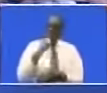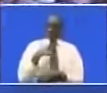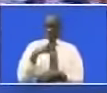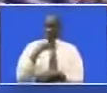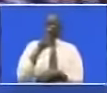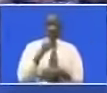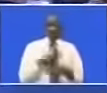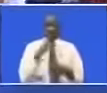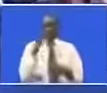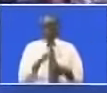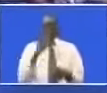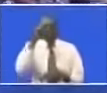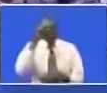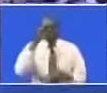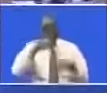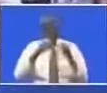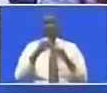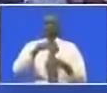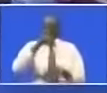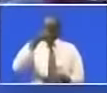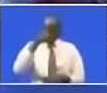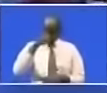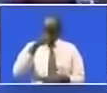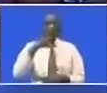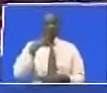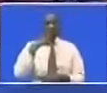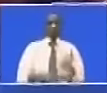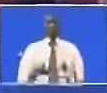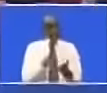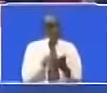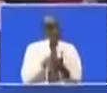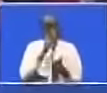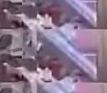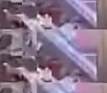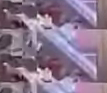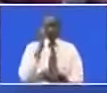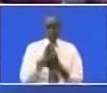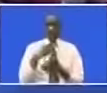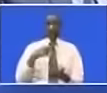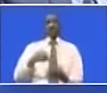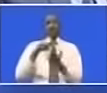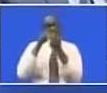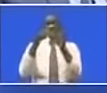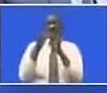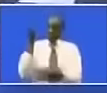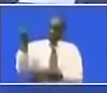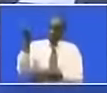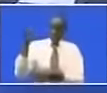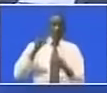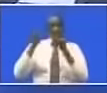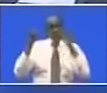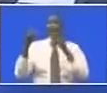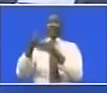ensure the government sticks to its budget had alluded to the fact that the government was operating special accounts tucked away in